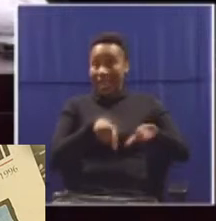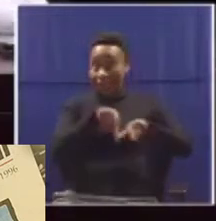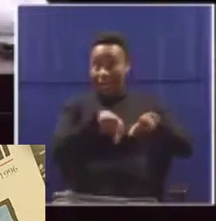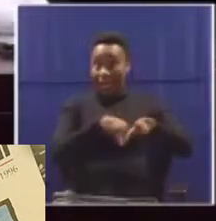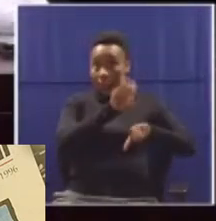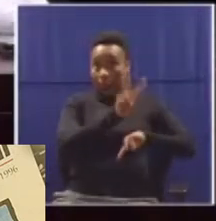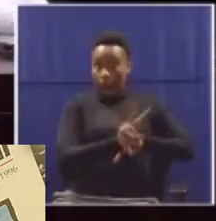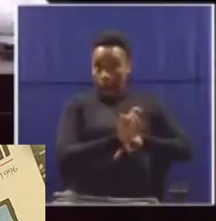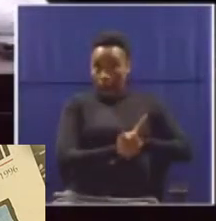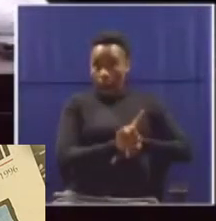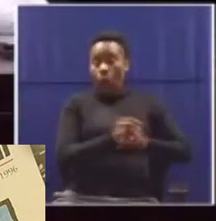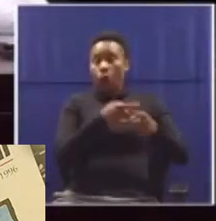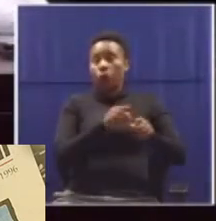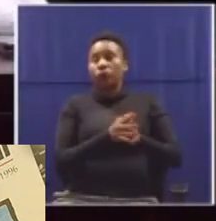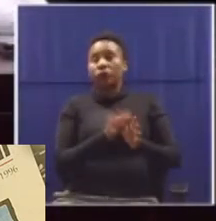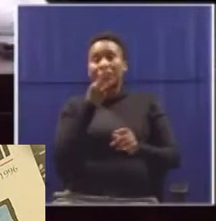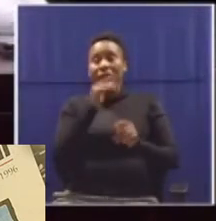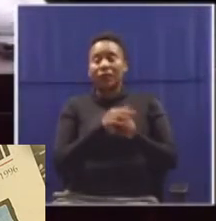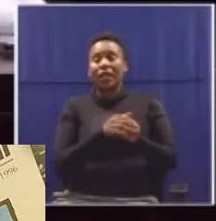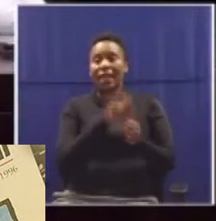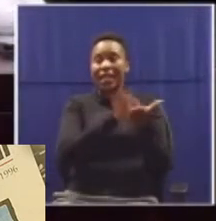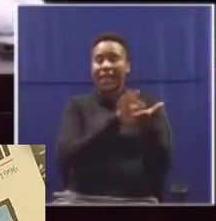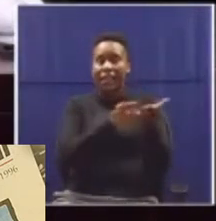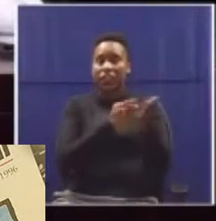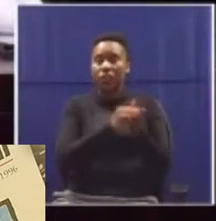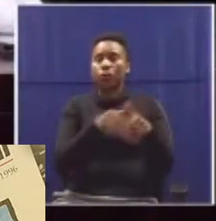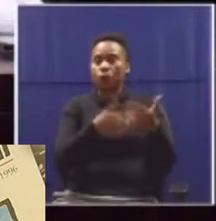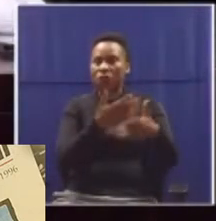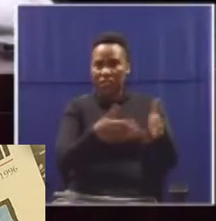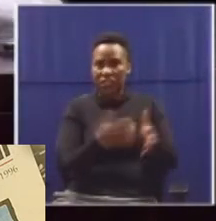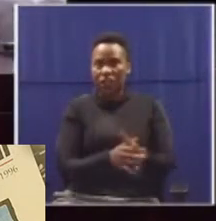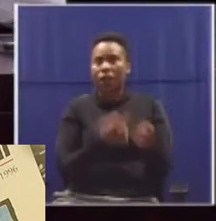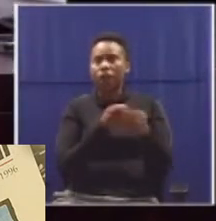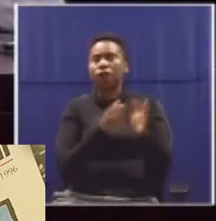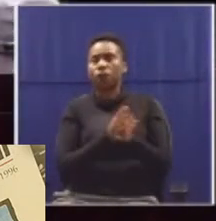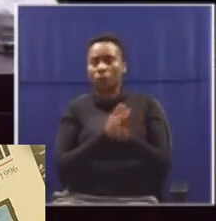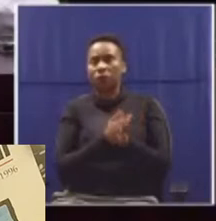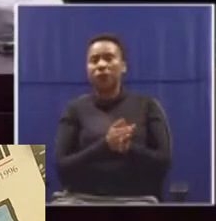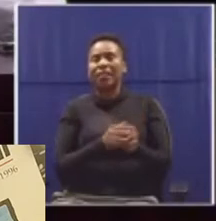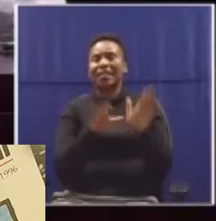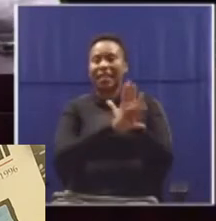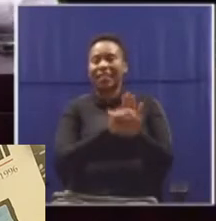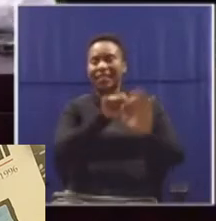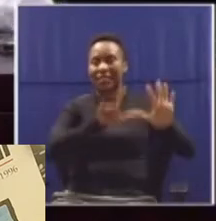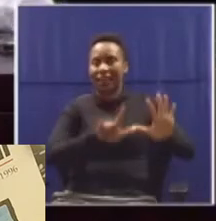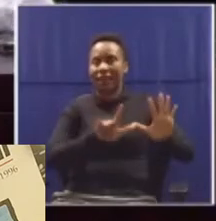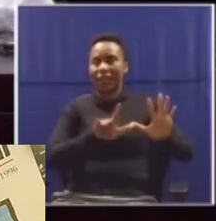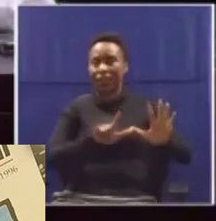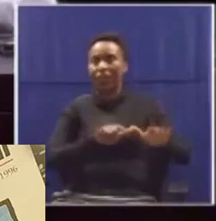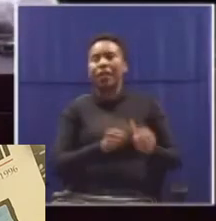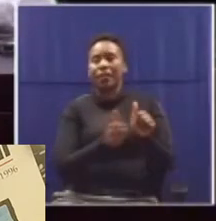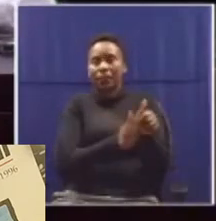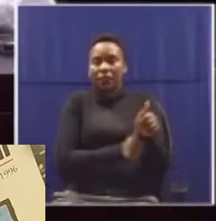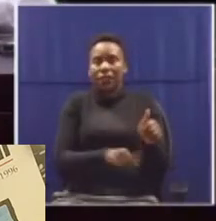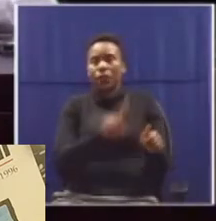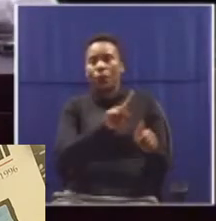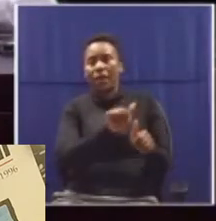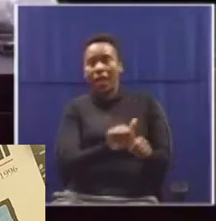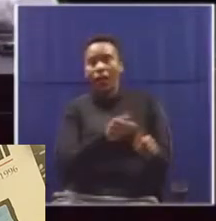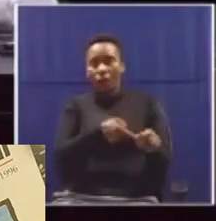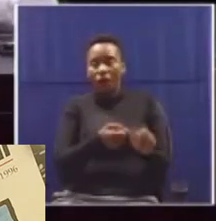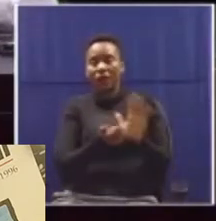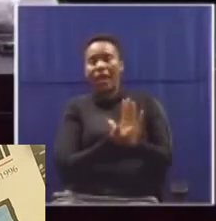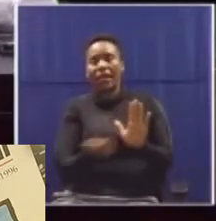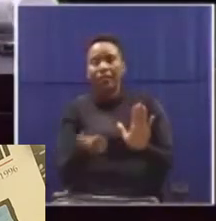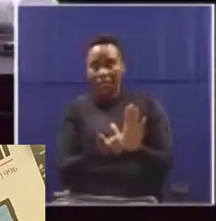provide for the election procedure referred in terms of section 7 subsection 1A of the ACT